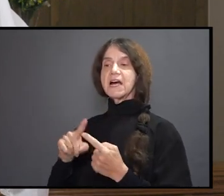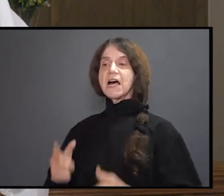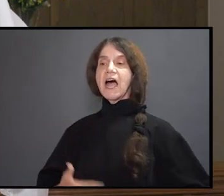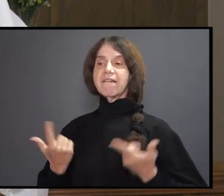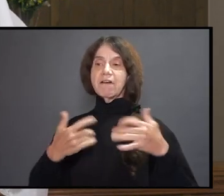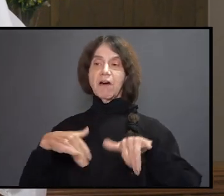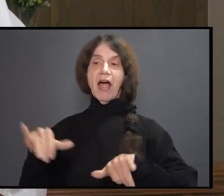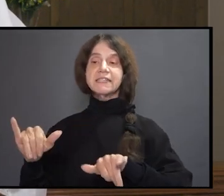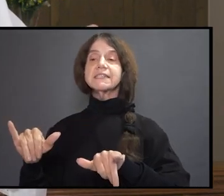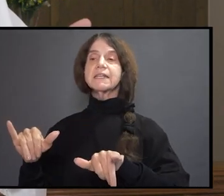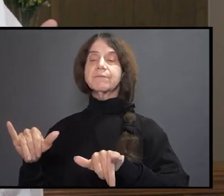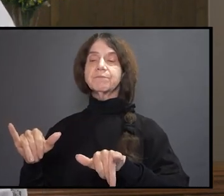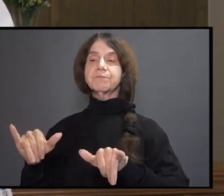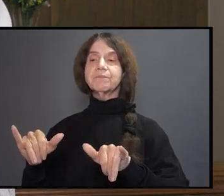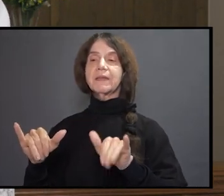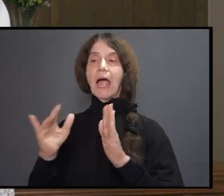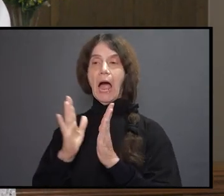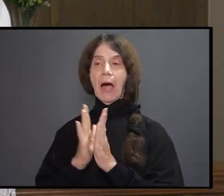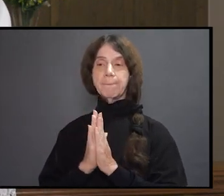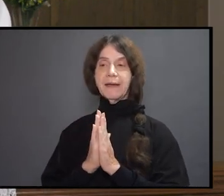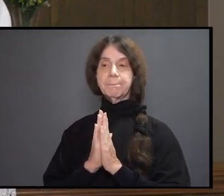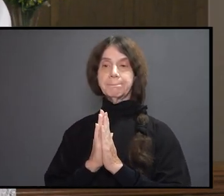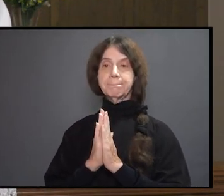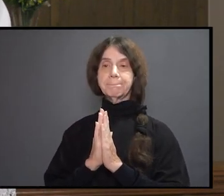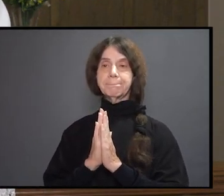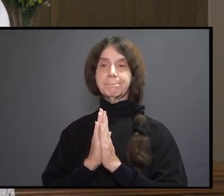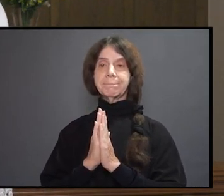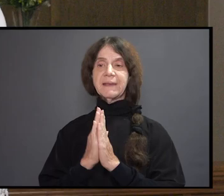life everlasting. Amen.